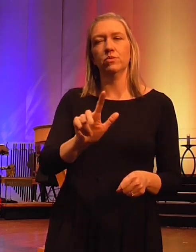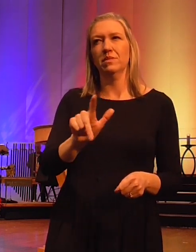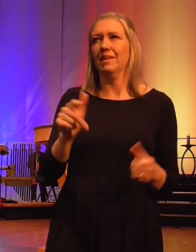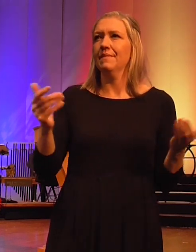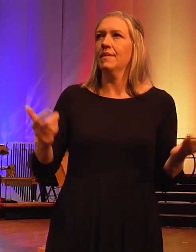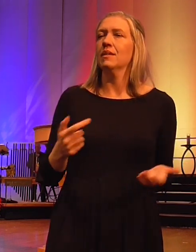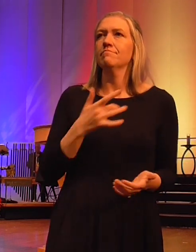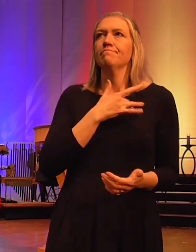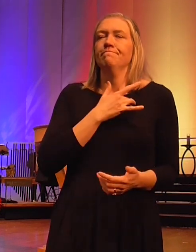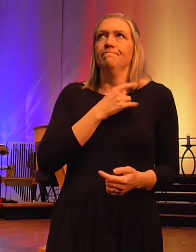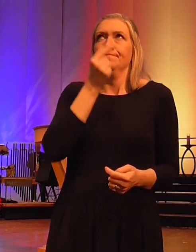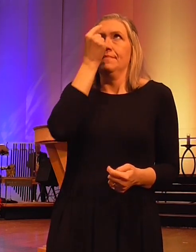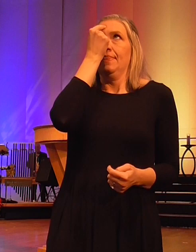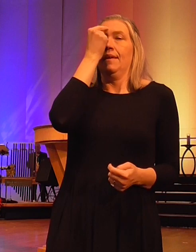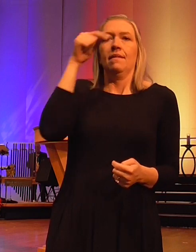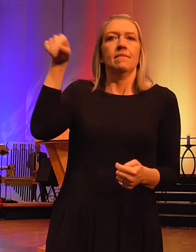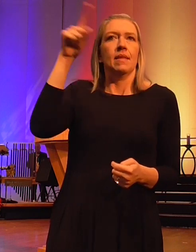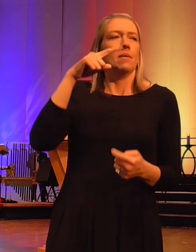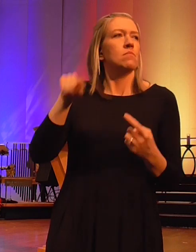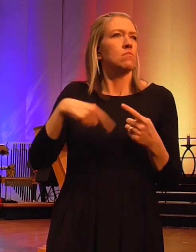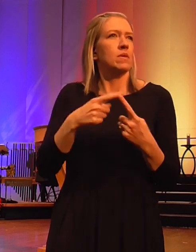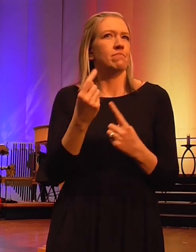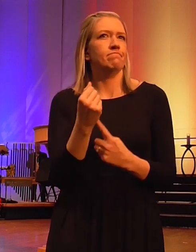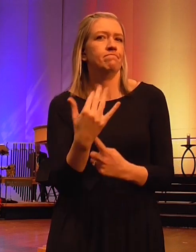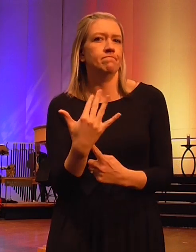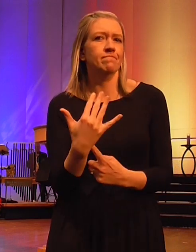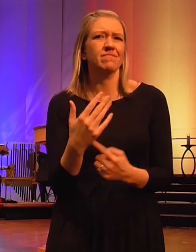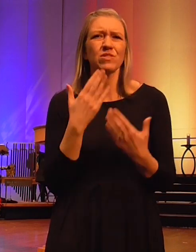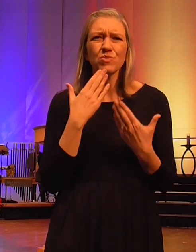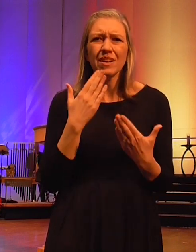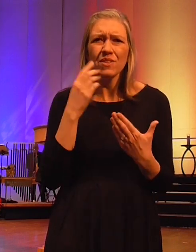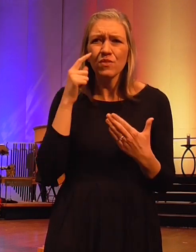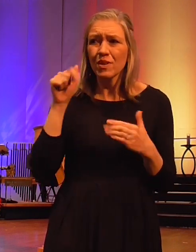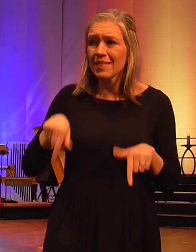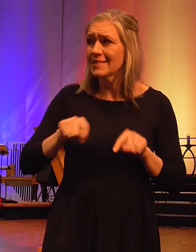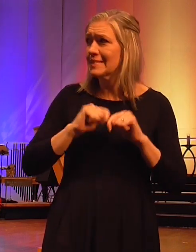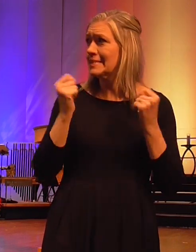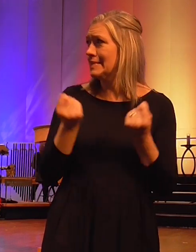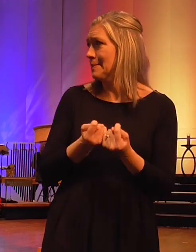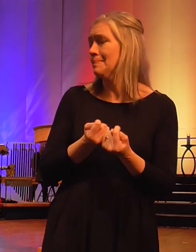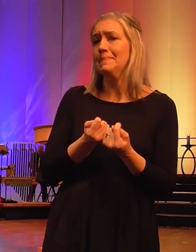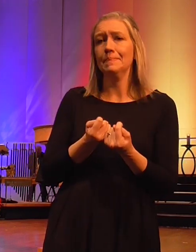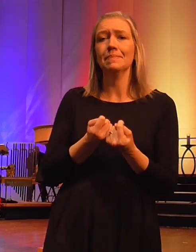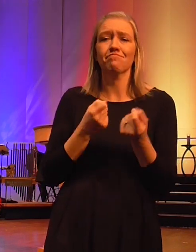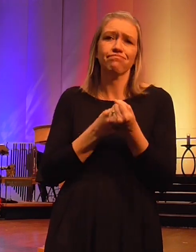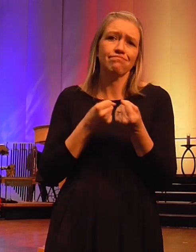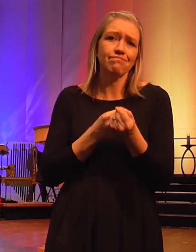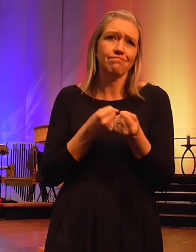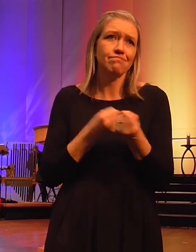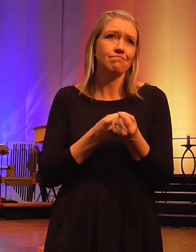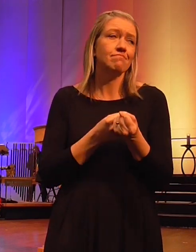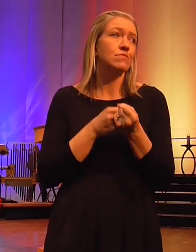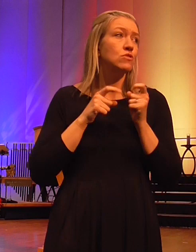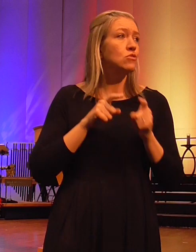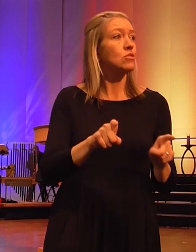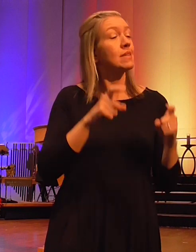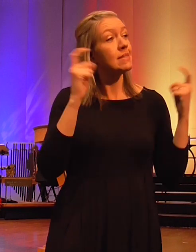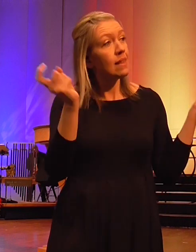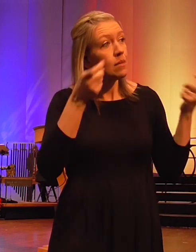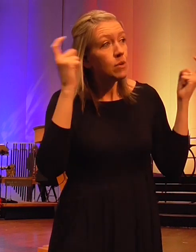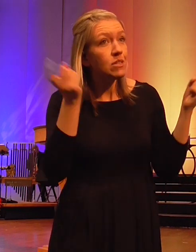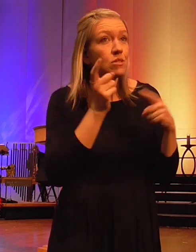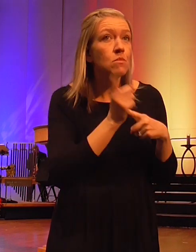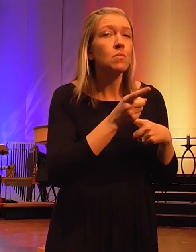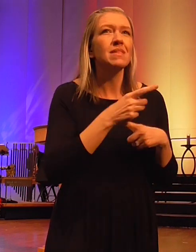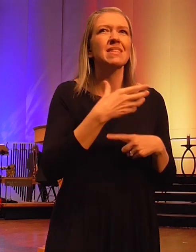light this candle today. And I'm so grateful for this Prayer and Care Center team who is there for us in times of celebration, but especially in